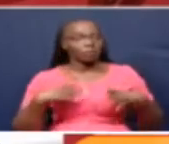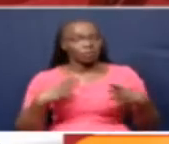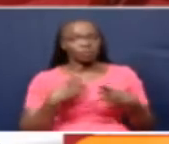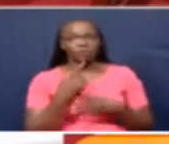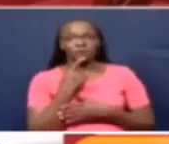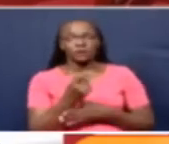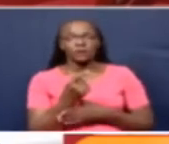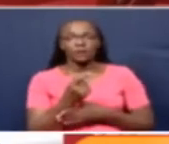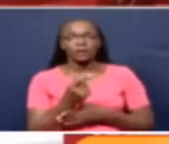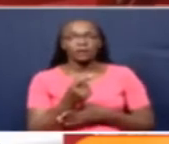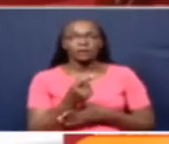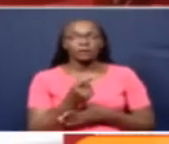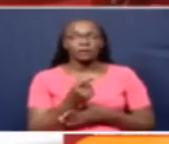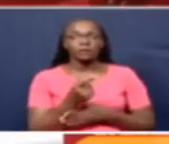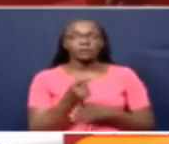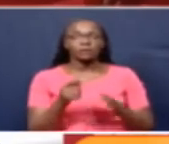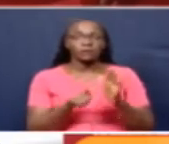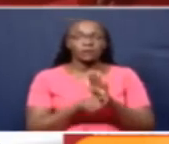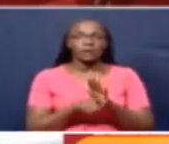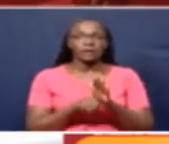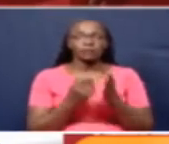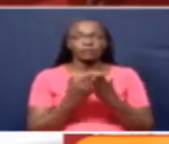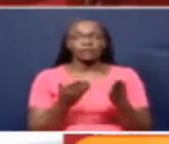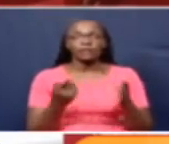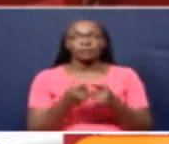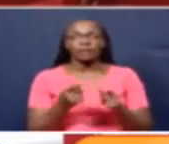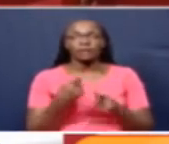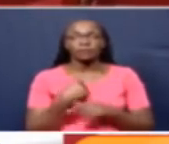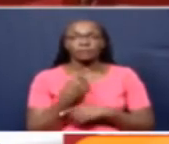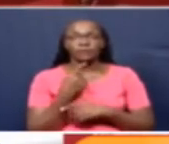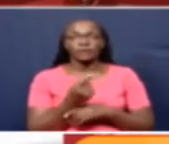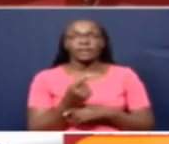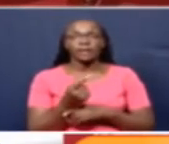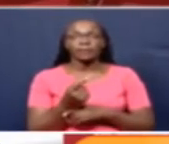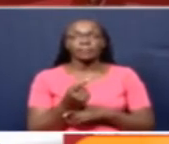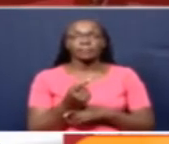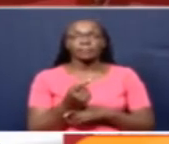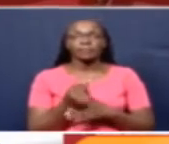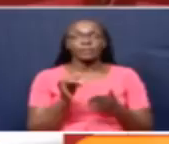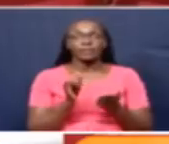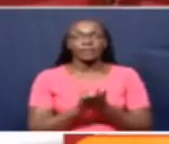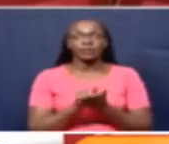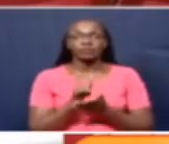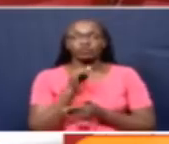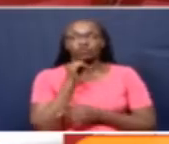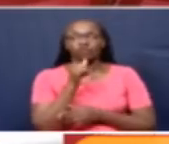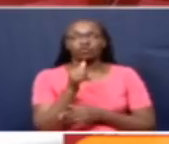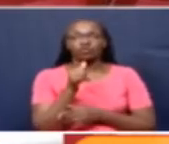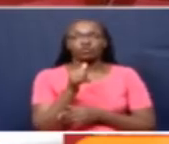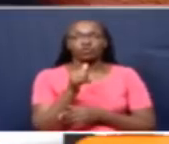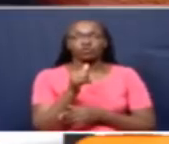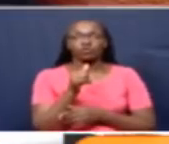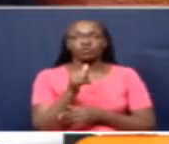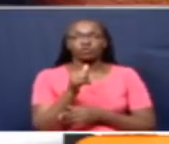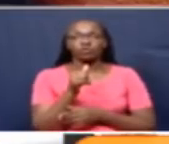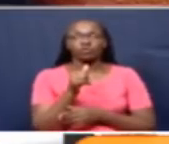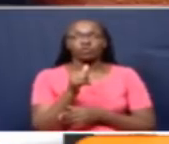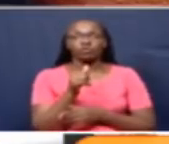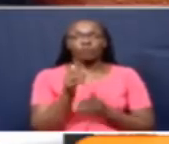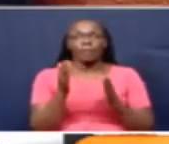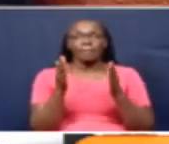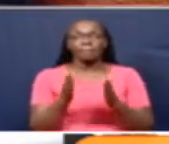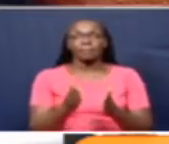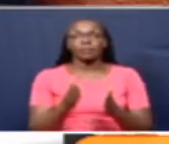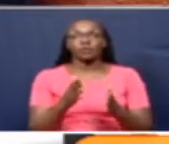him down. You just corrected some history right there. I told you before that was not. Fadhili was not the one who wrote that song. Wow. Yeah,